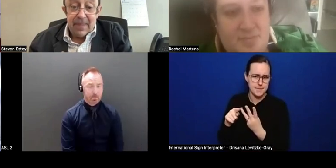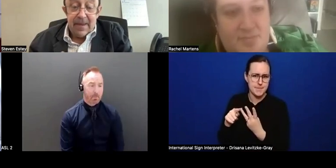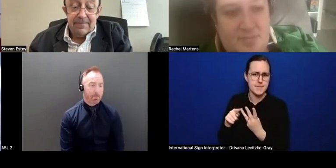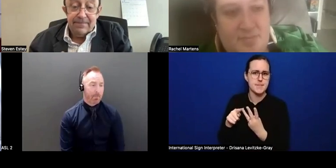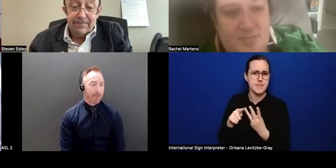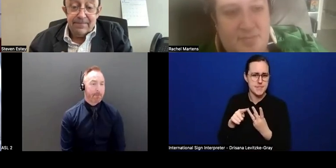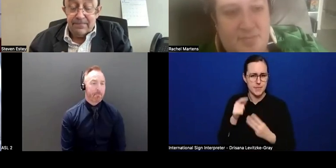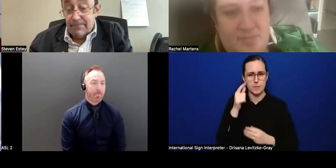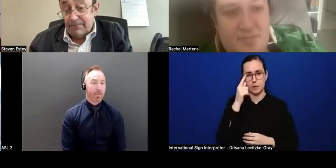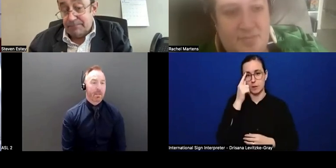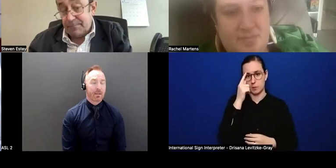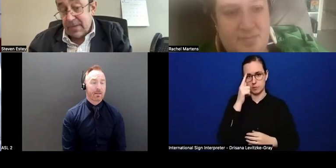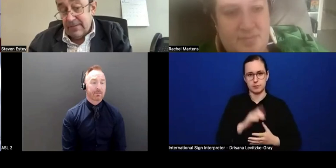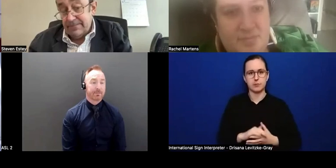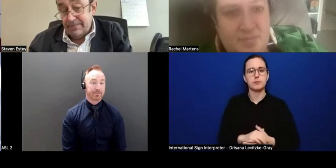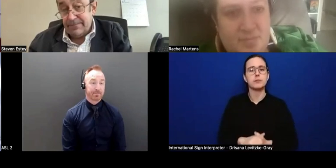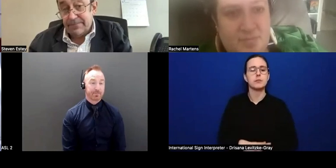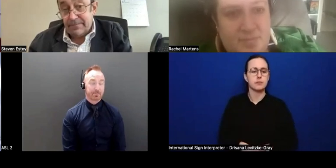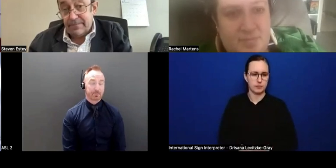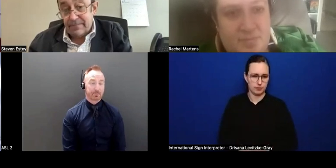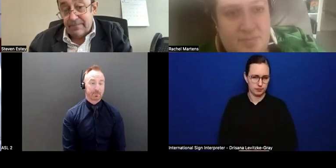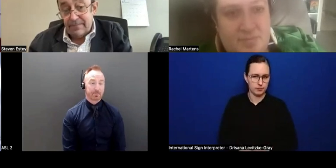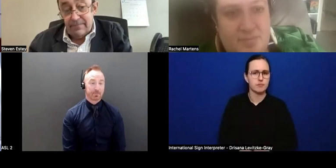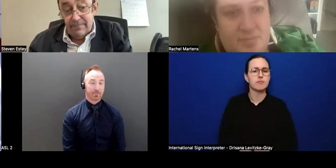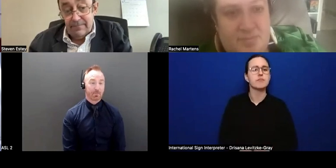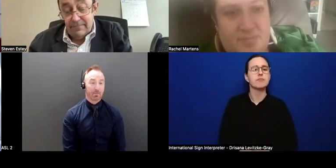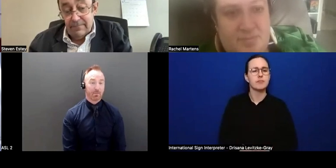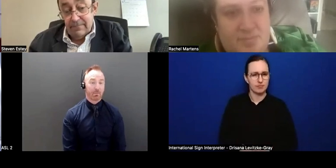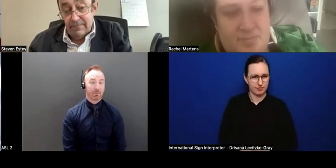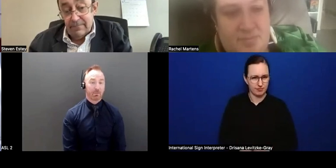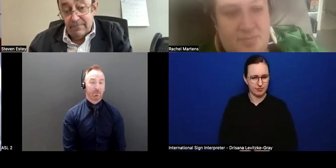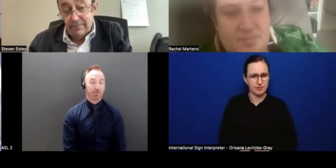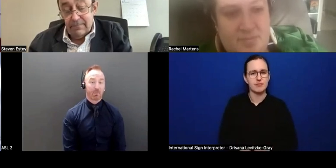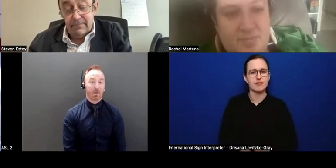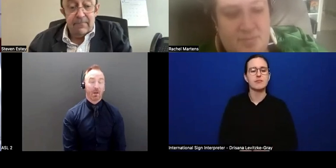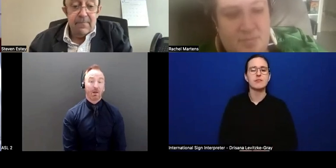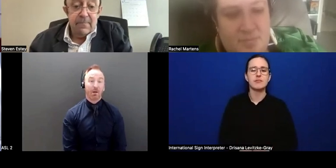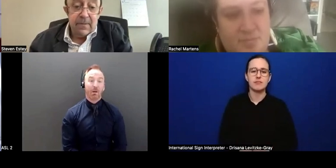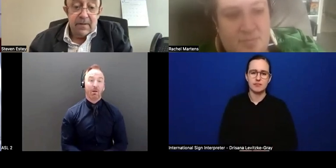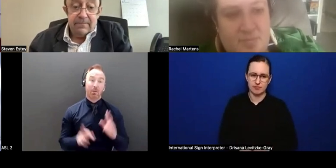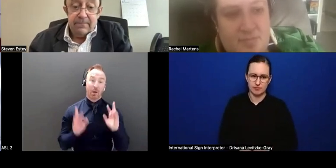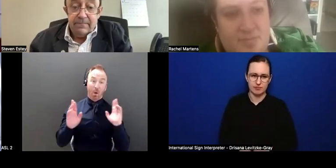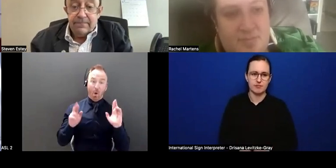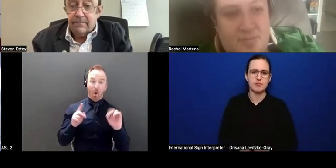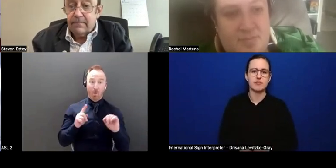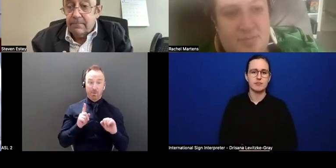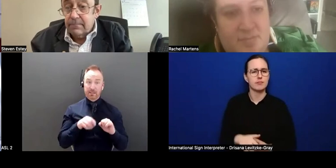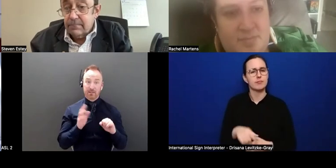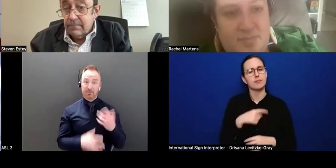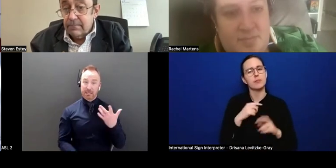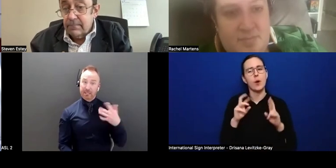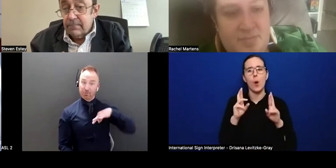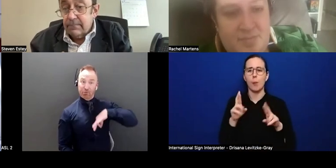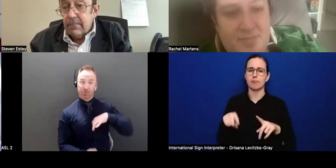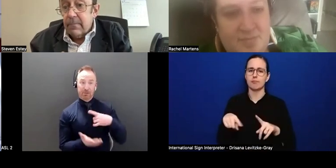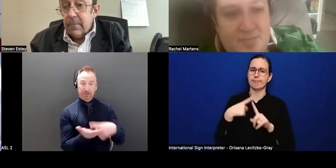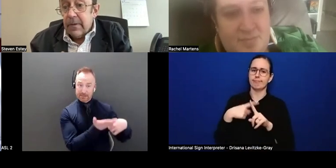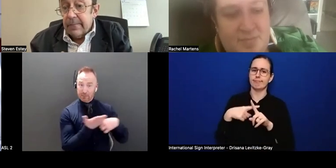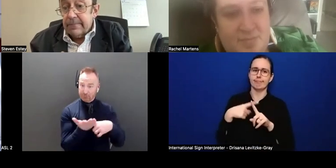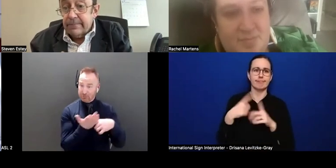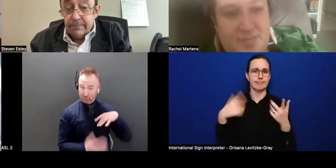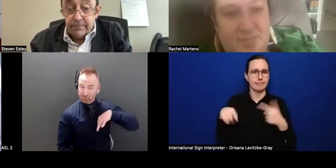We hope that this has been a good, fruitful discussion. It is unfortunate that indeed